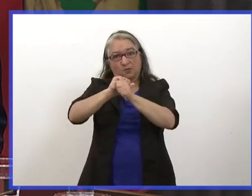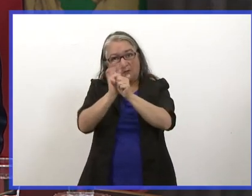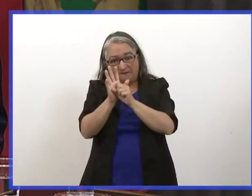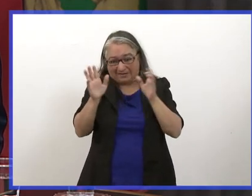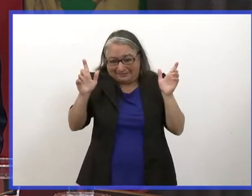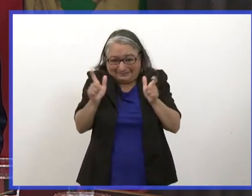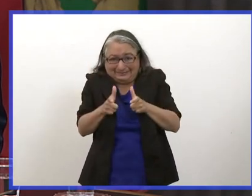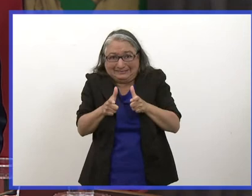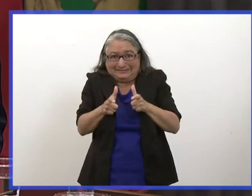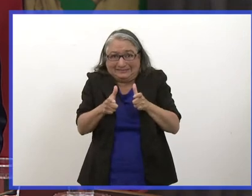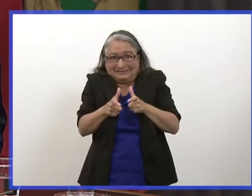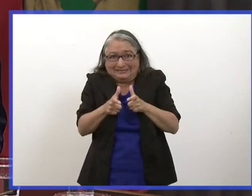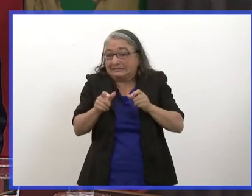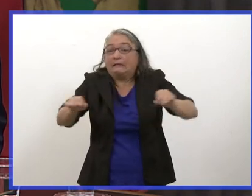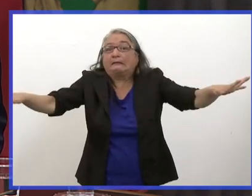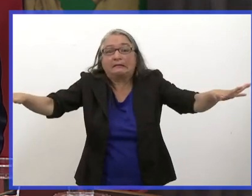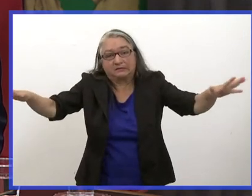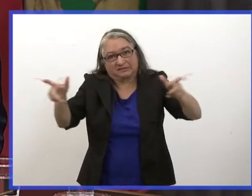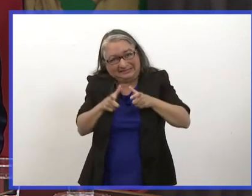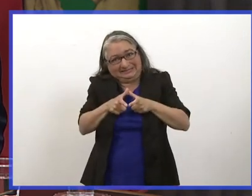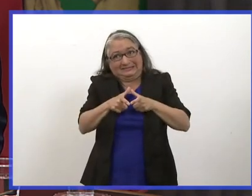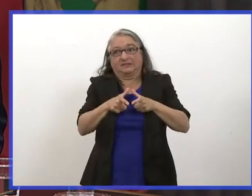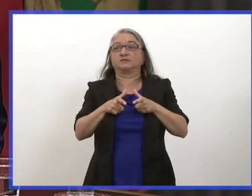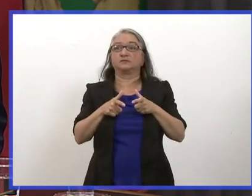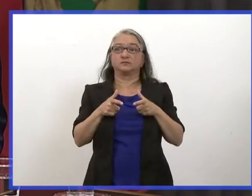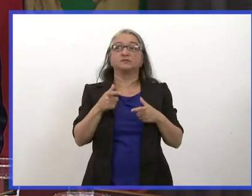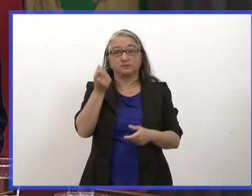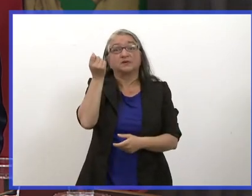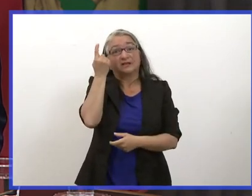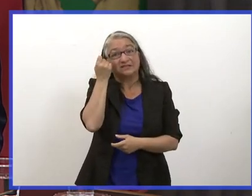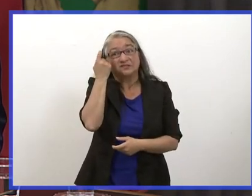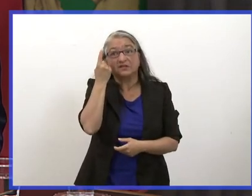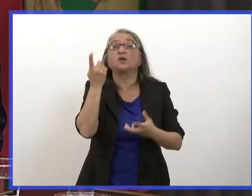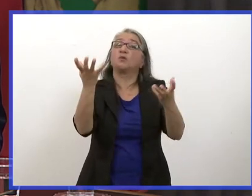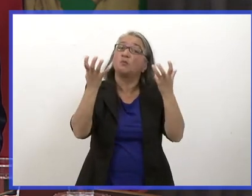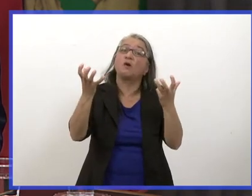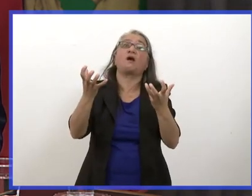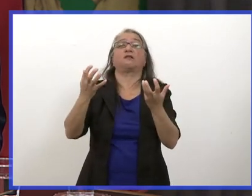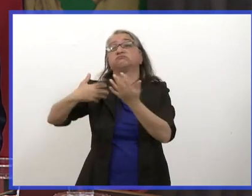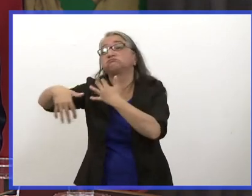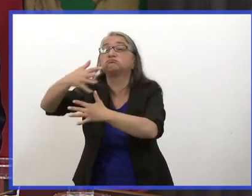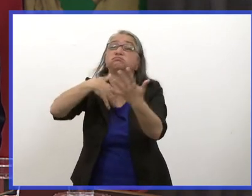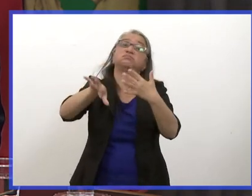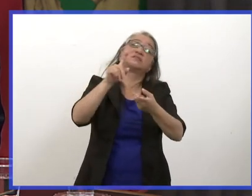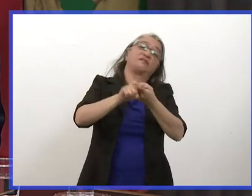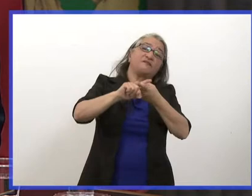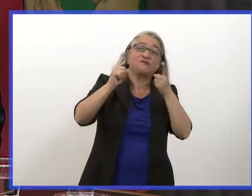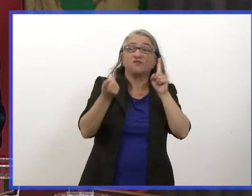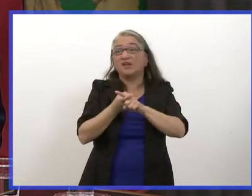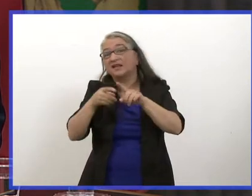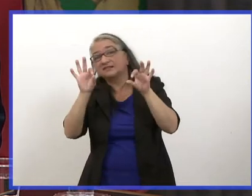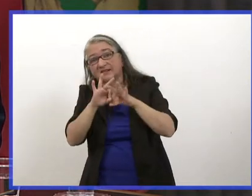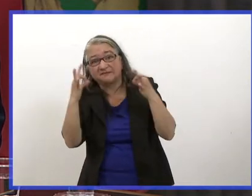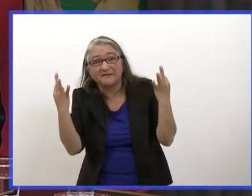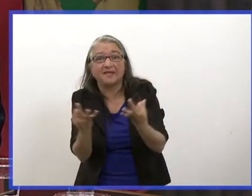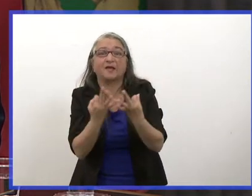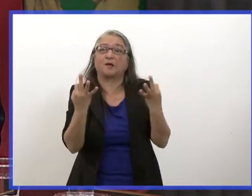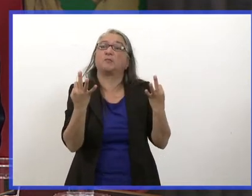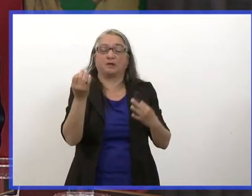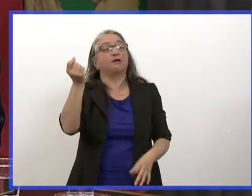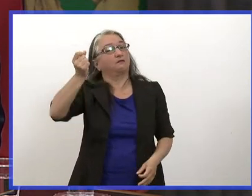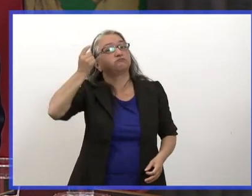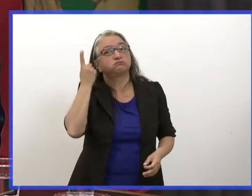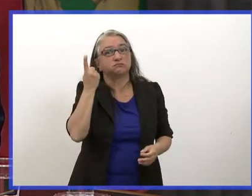miss, the people we miss. And so here is our opportunity to work together to achieve that goal. Remember that the